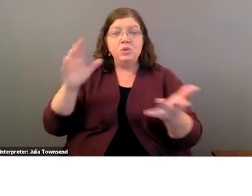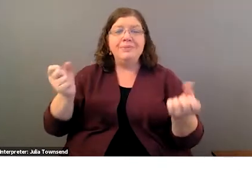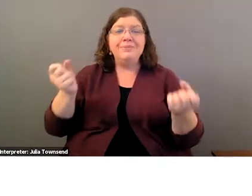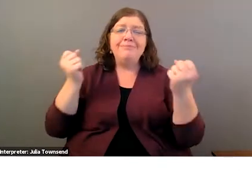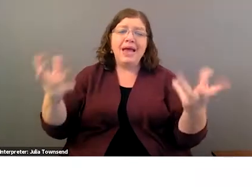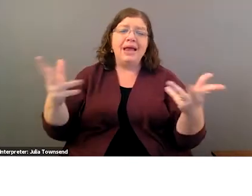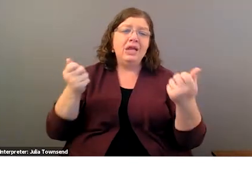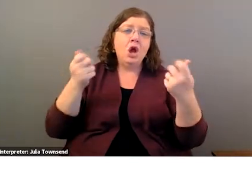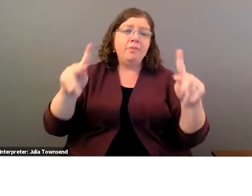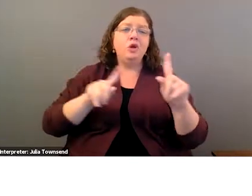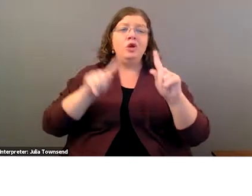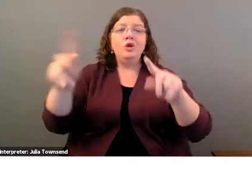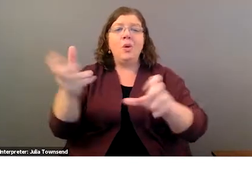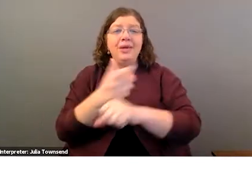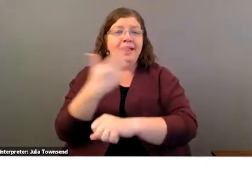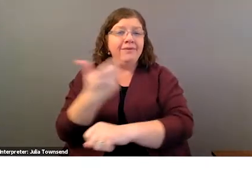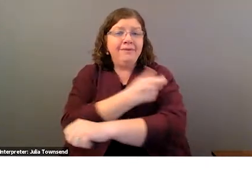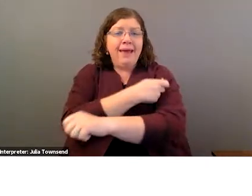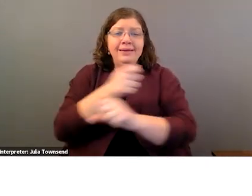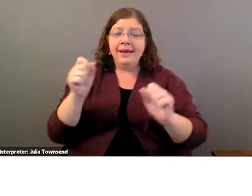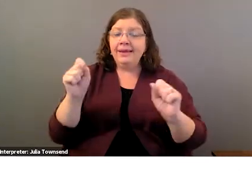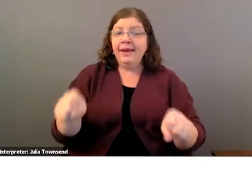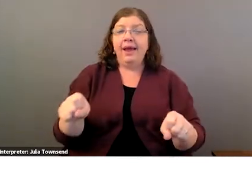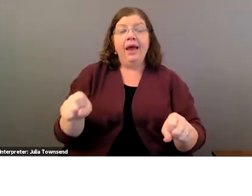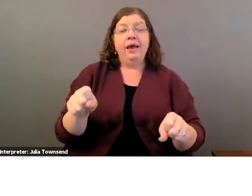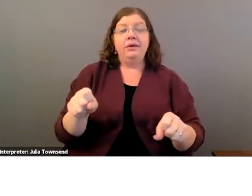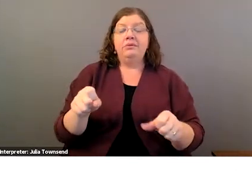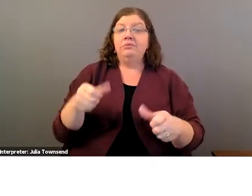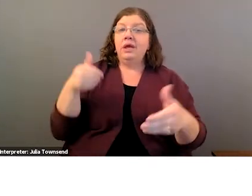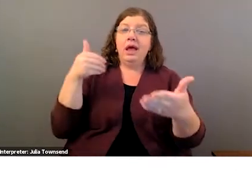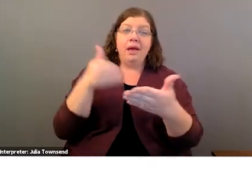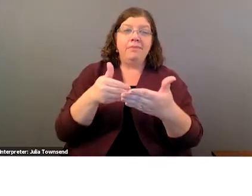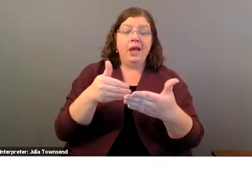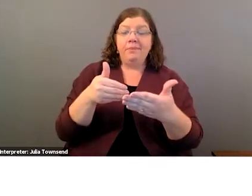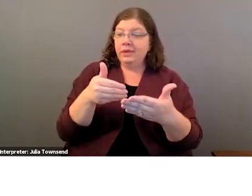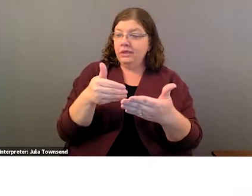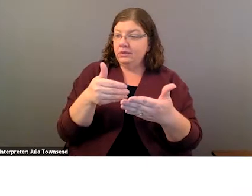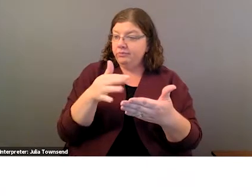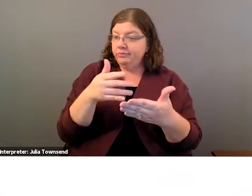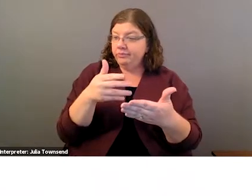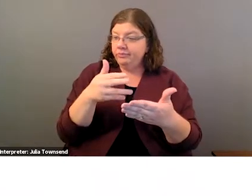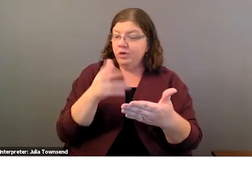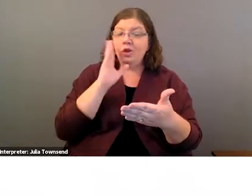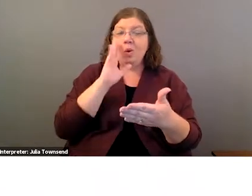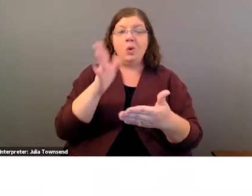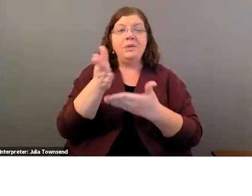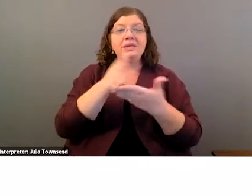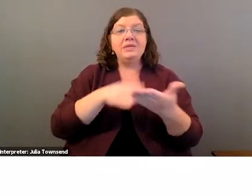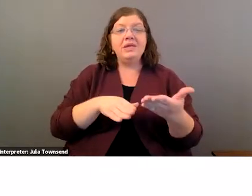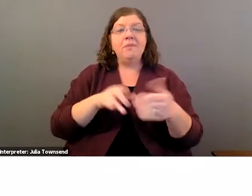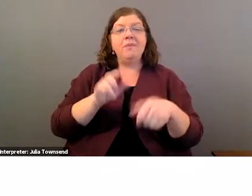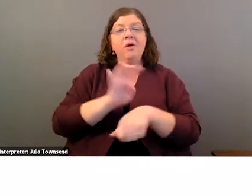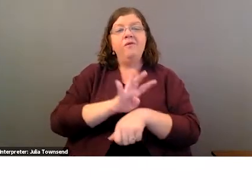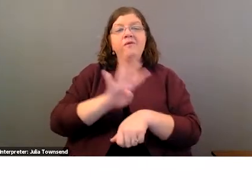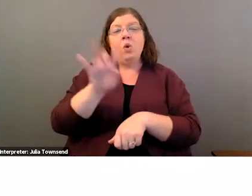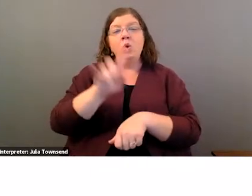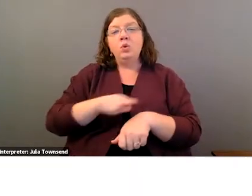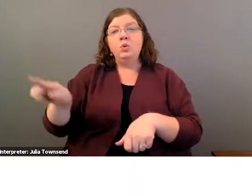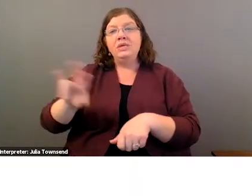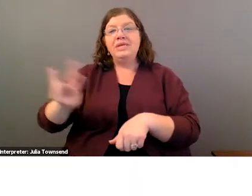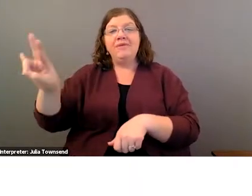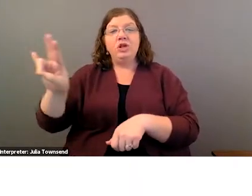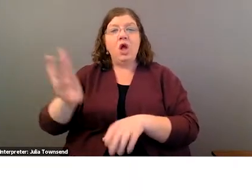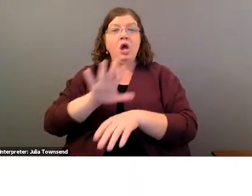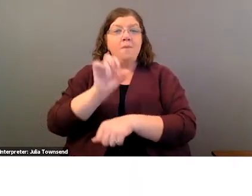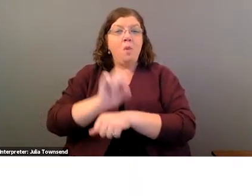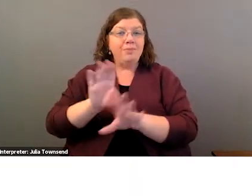to go and get vaccinated. Upcoming, there are going to be some 4 o'clock to 7 o'clock appointments